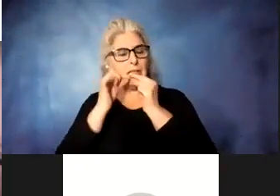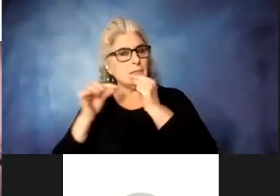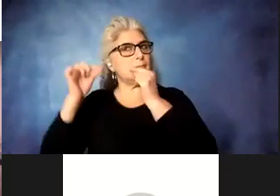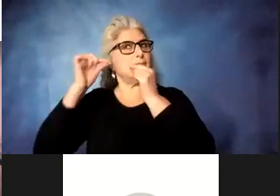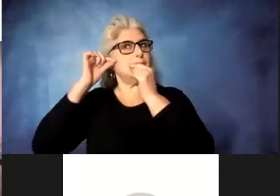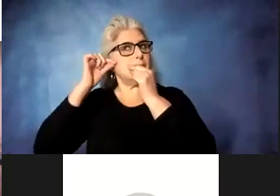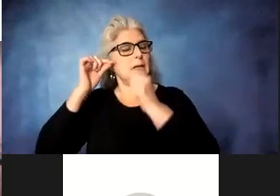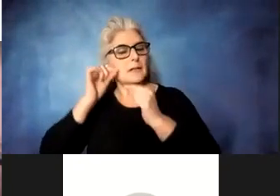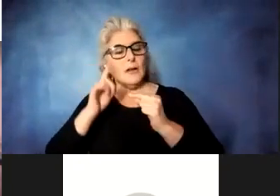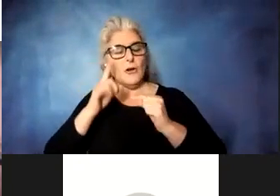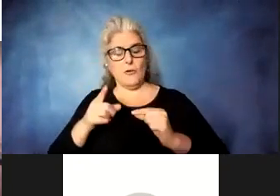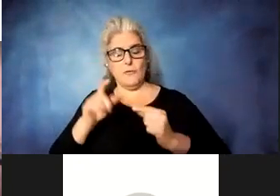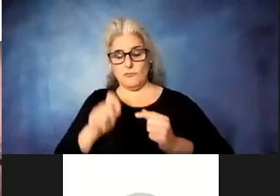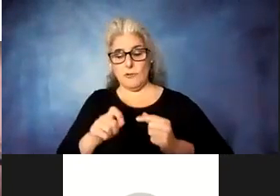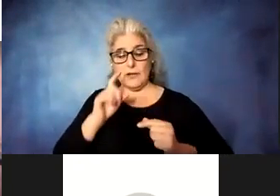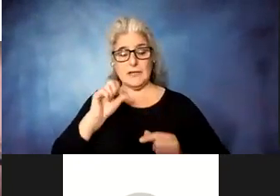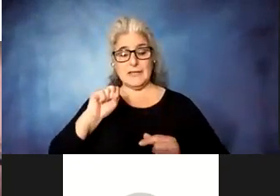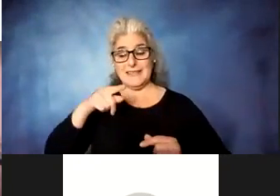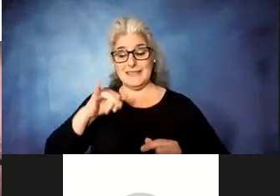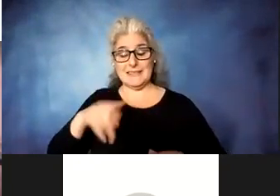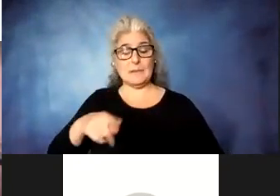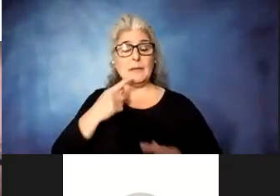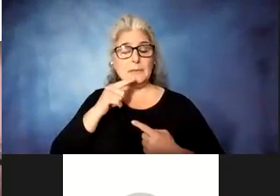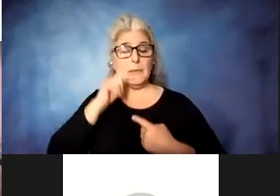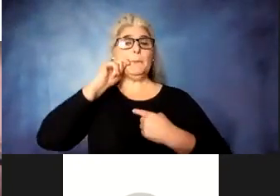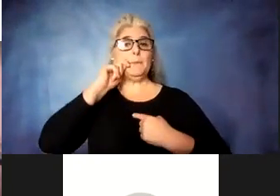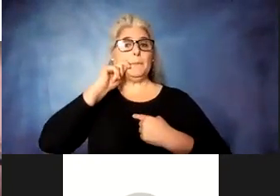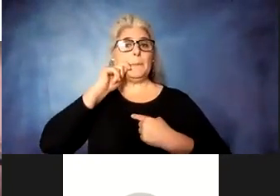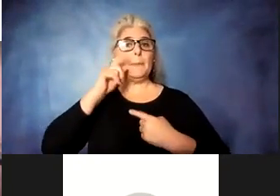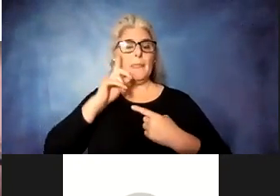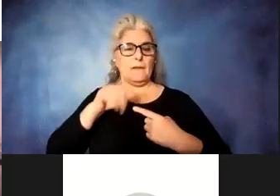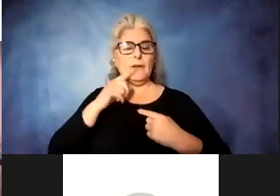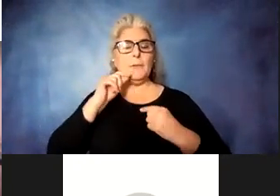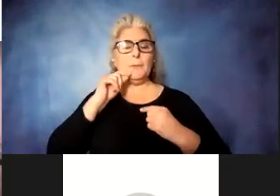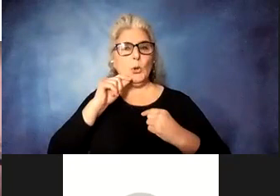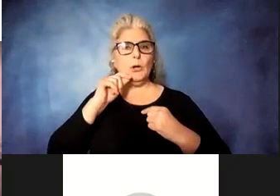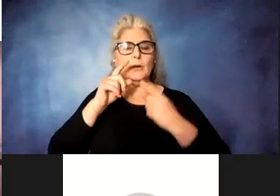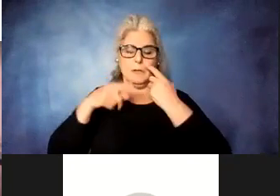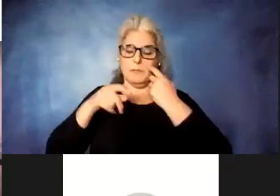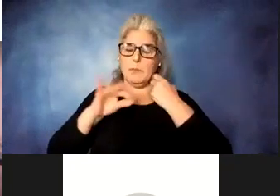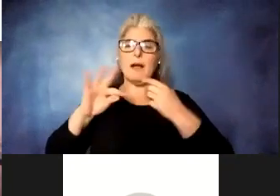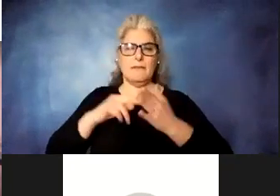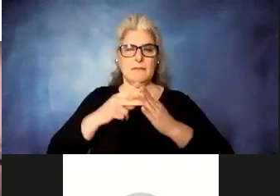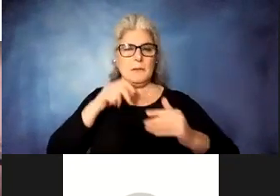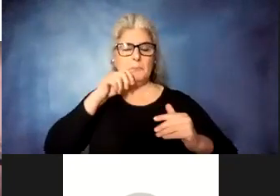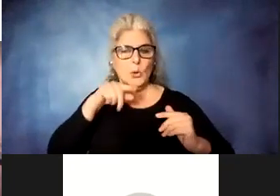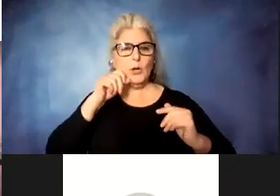mark their ballots. A sip is a short inhaling breath through the straw, and puffs are short exhaling breaths.